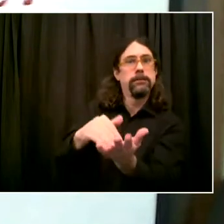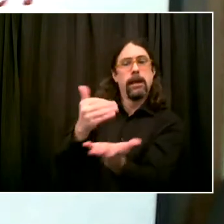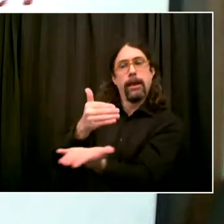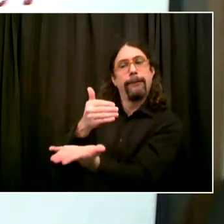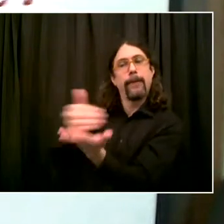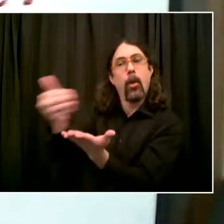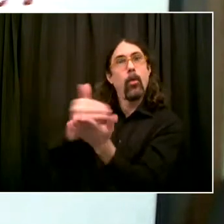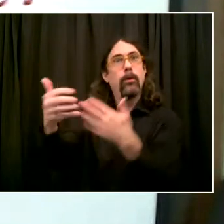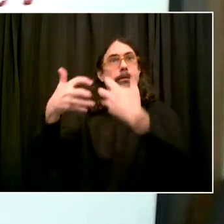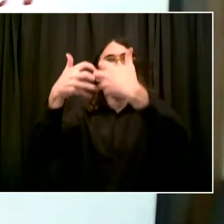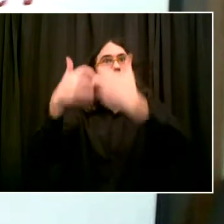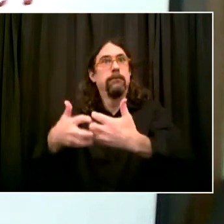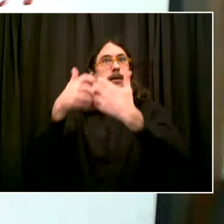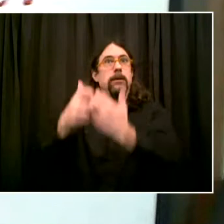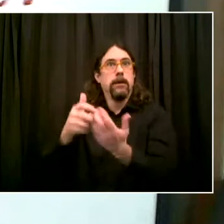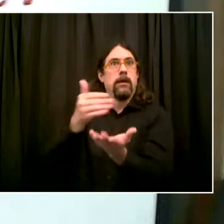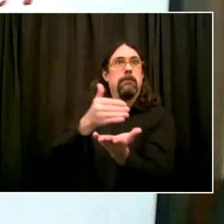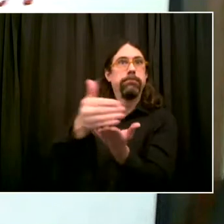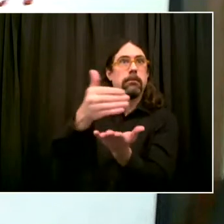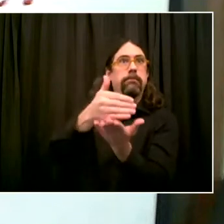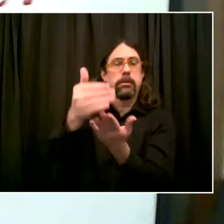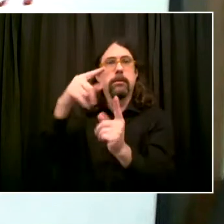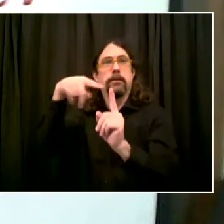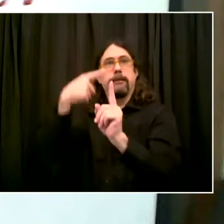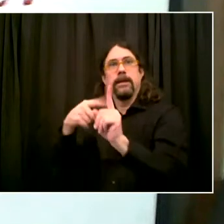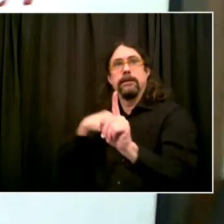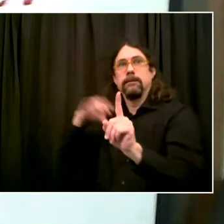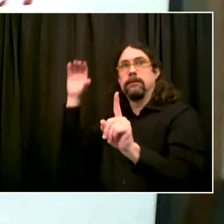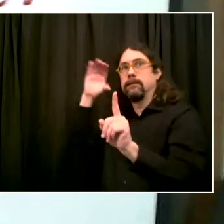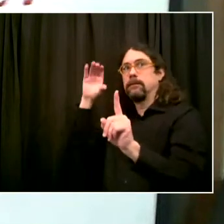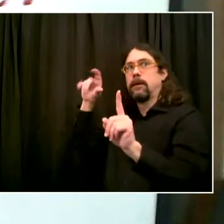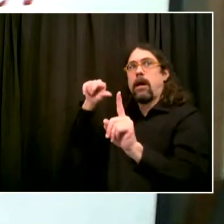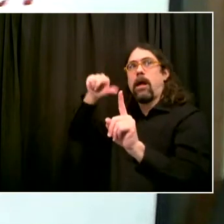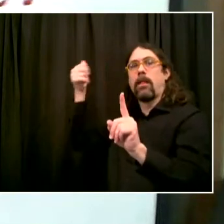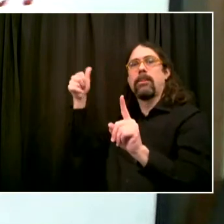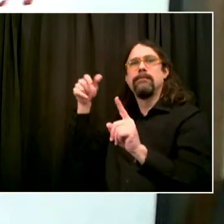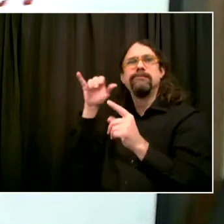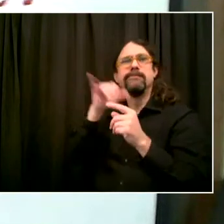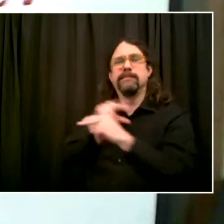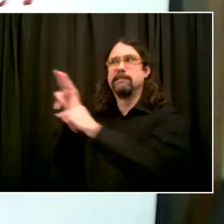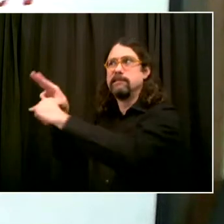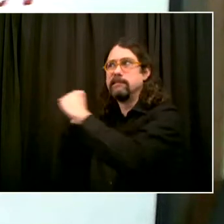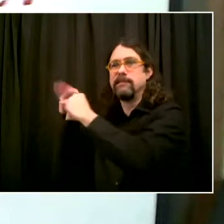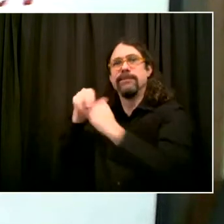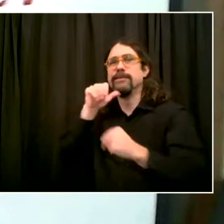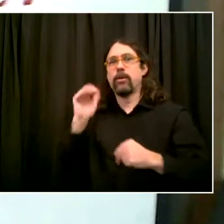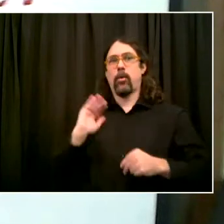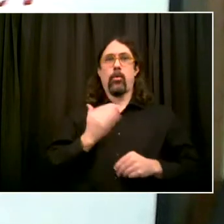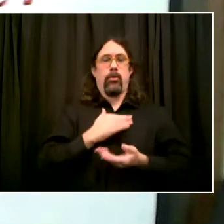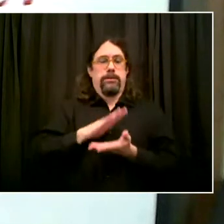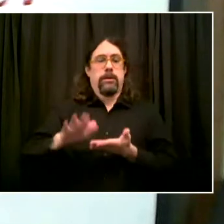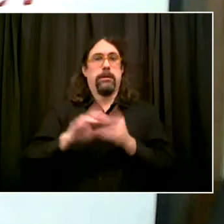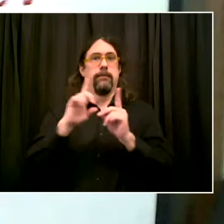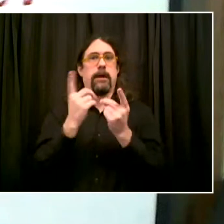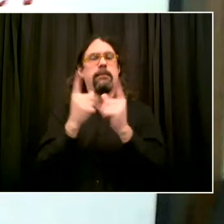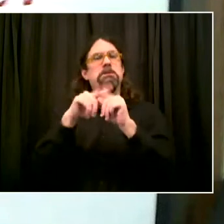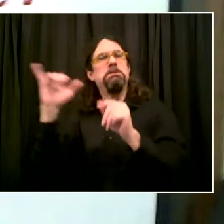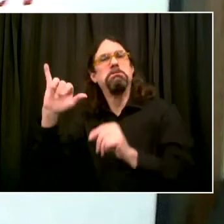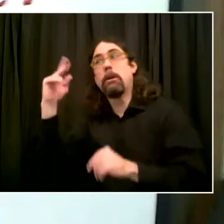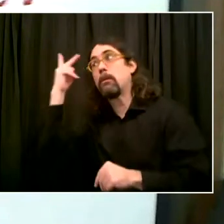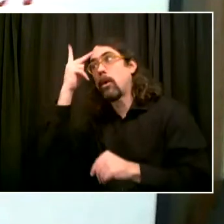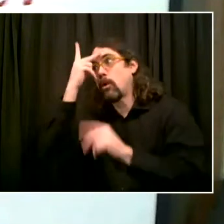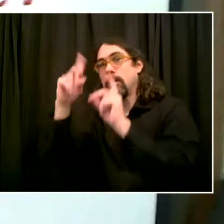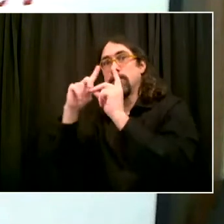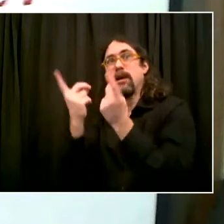beginning tomorrow at the height of the plowing operation. And we are affixing chains to our heavy fleet. So you will see us out there. We will be loud and we